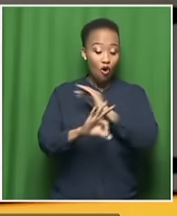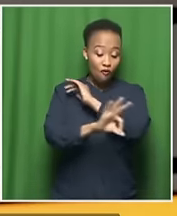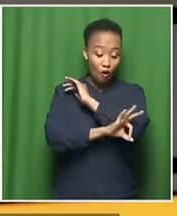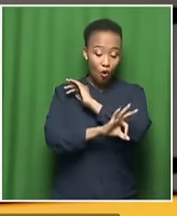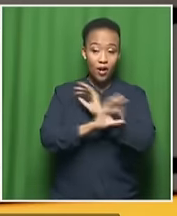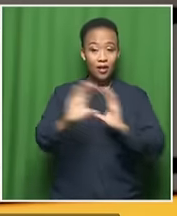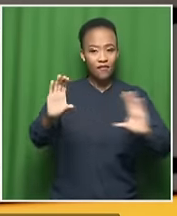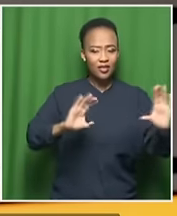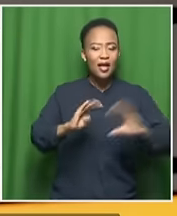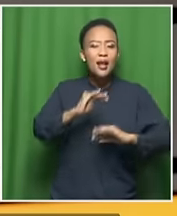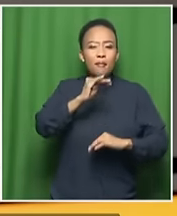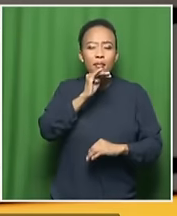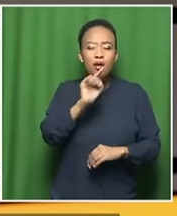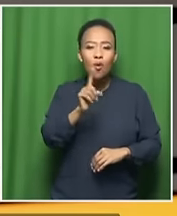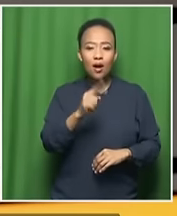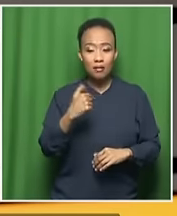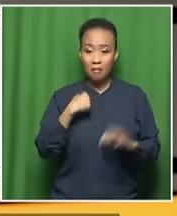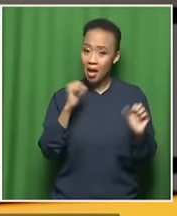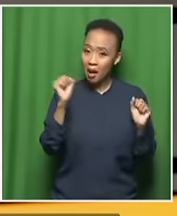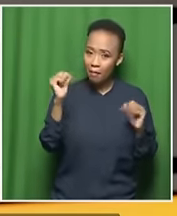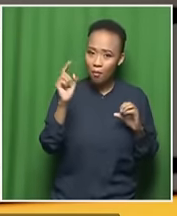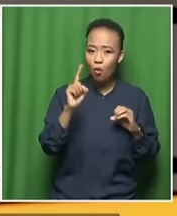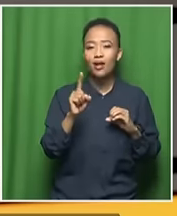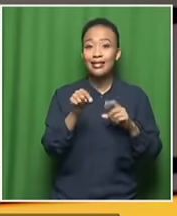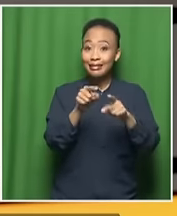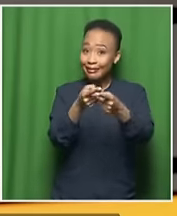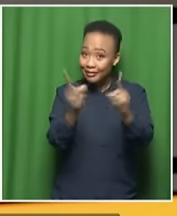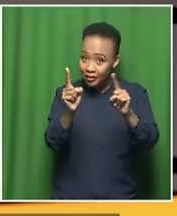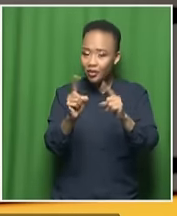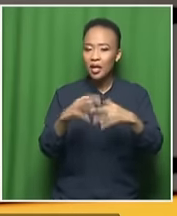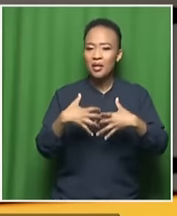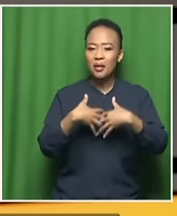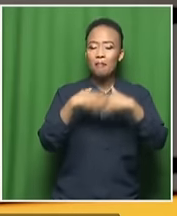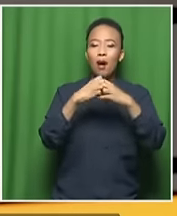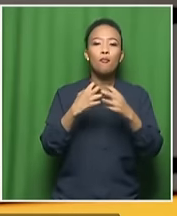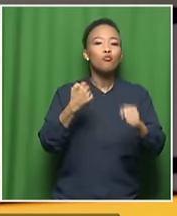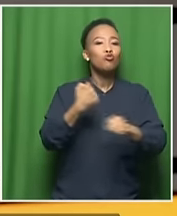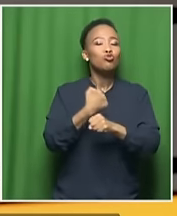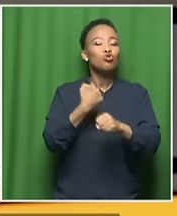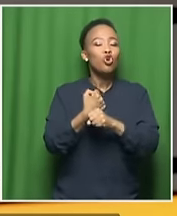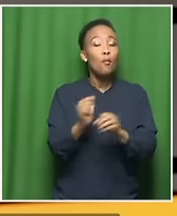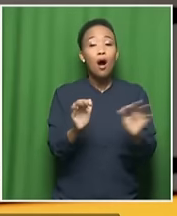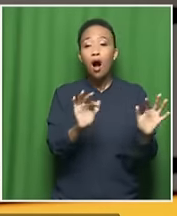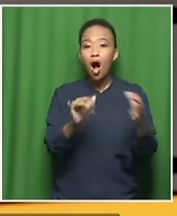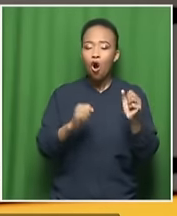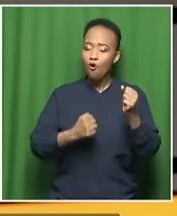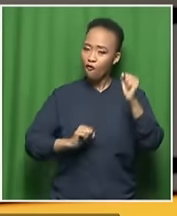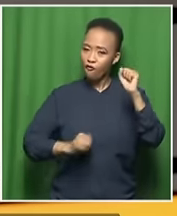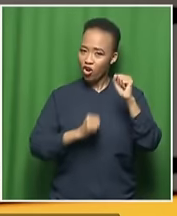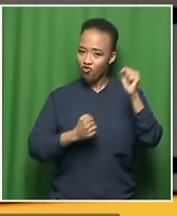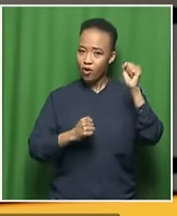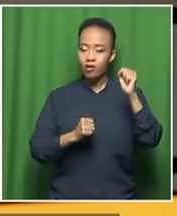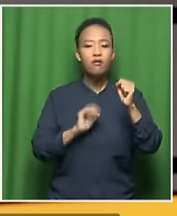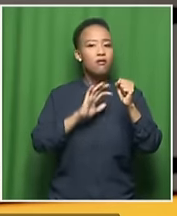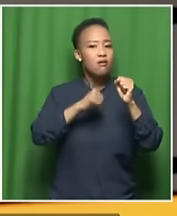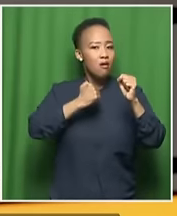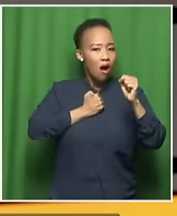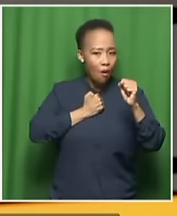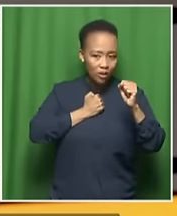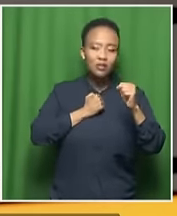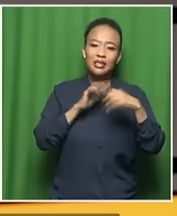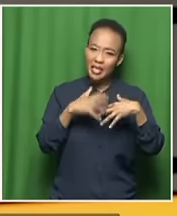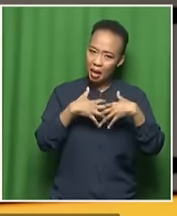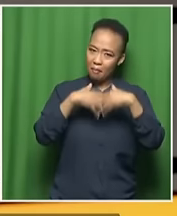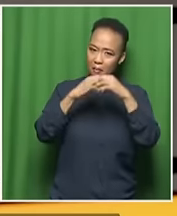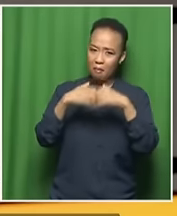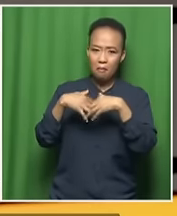about foreign investors creating jobs by means of putting up factories and everything like that.